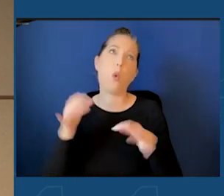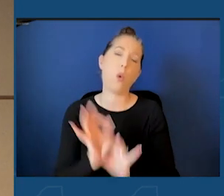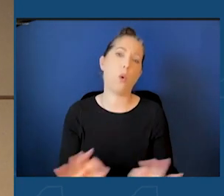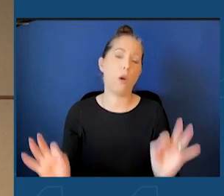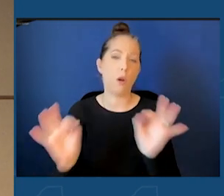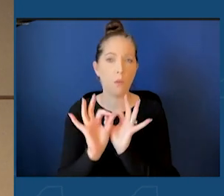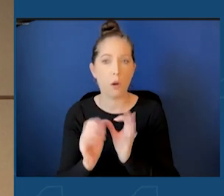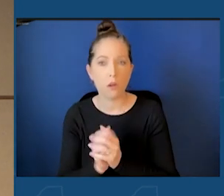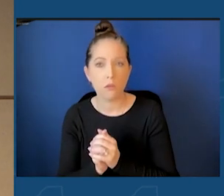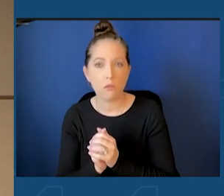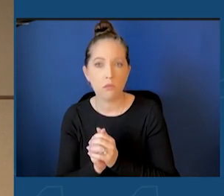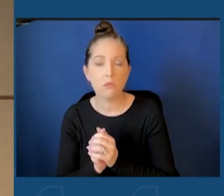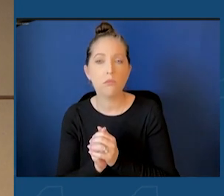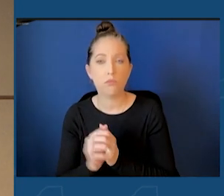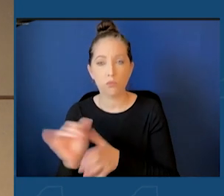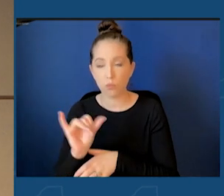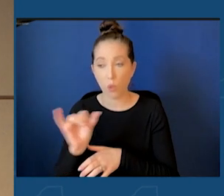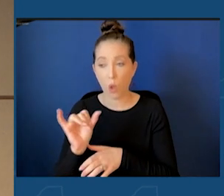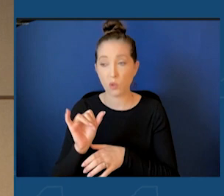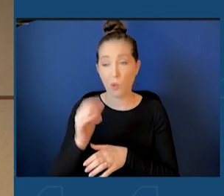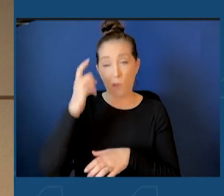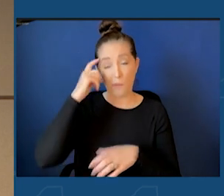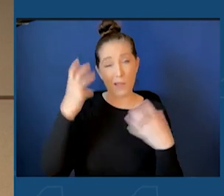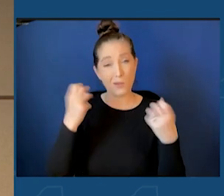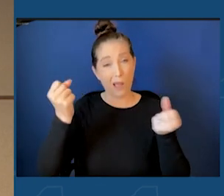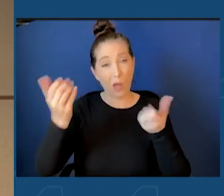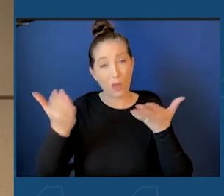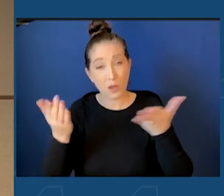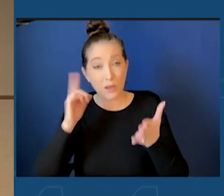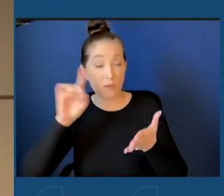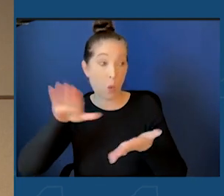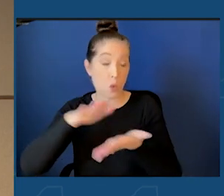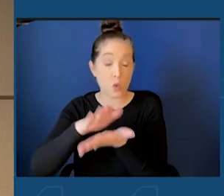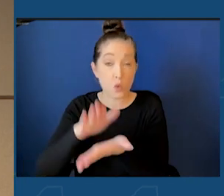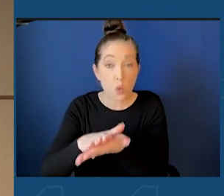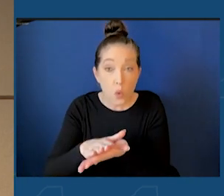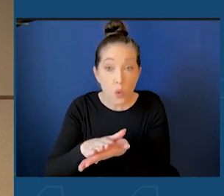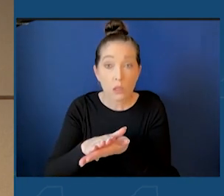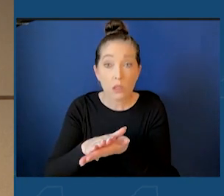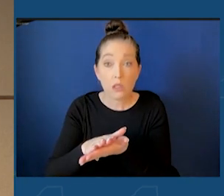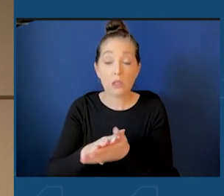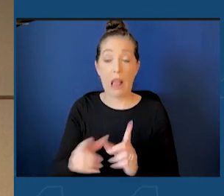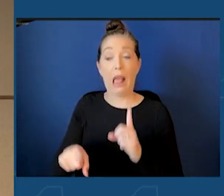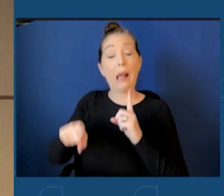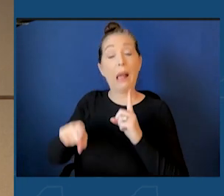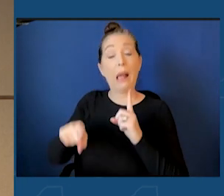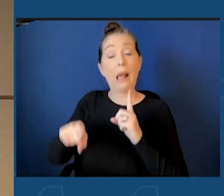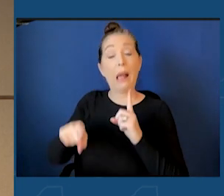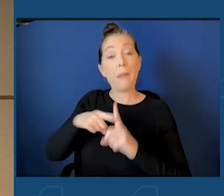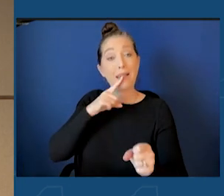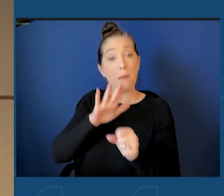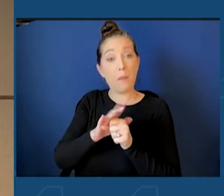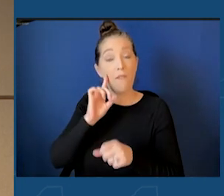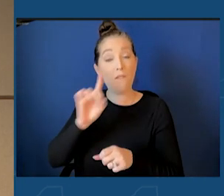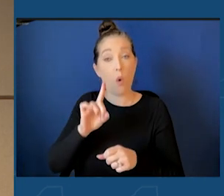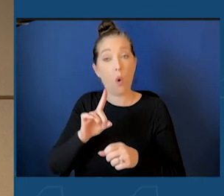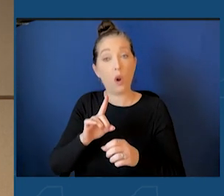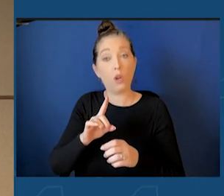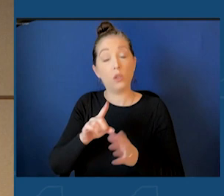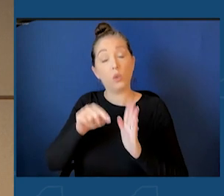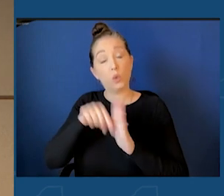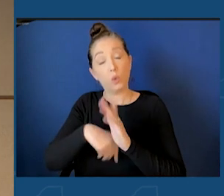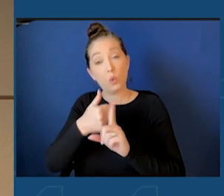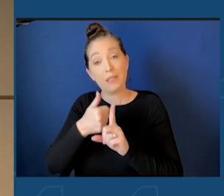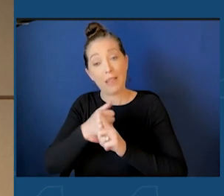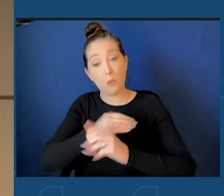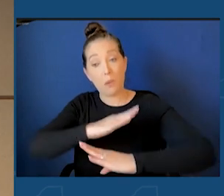on expanding mental health services in schools and her commitment to suicide prevention programs targeting at-risk